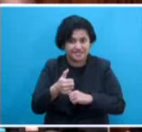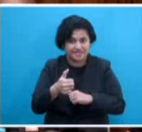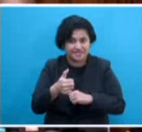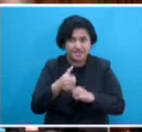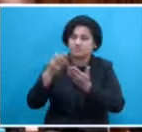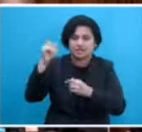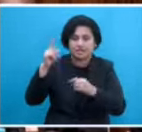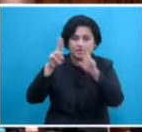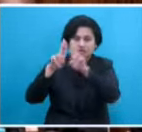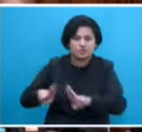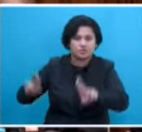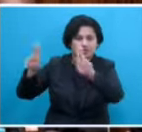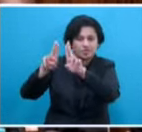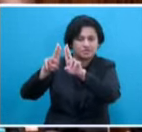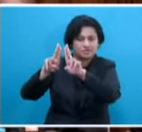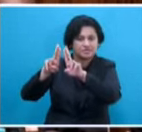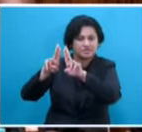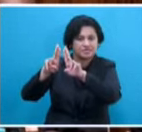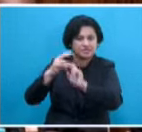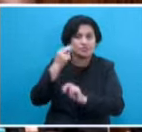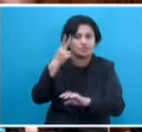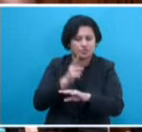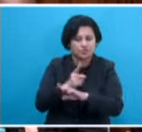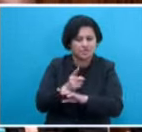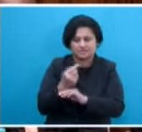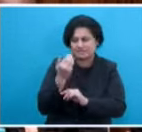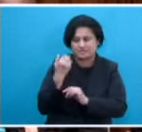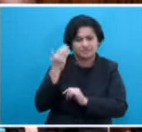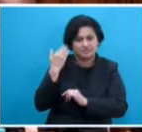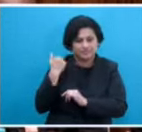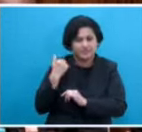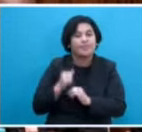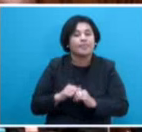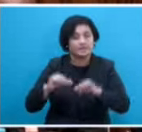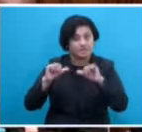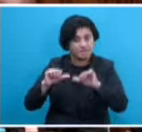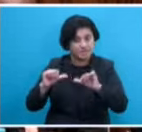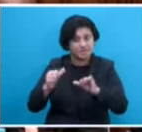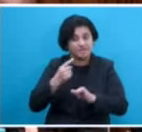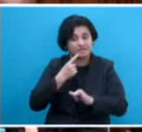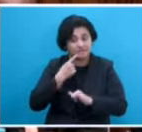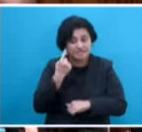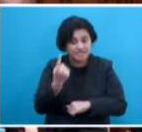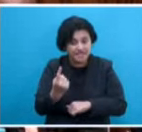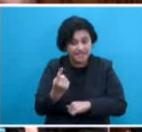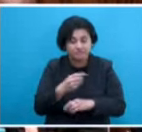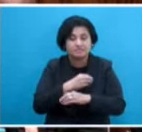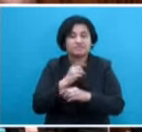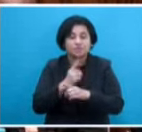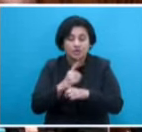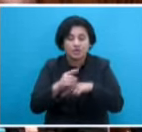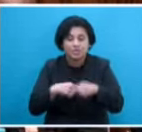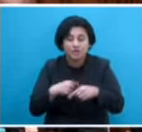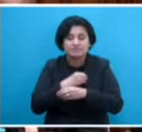Rights Council just 2 weeks ago. His Excellency the President quoted our children endearingly how